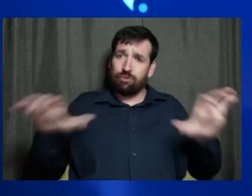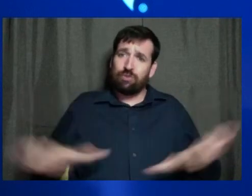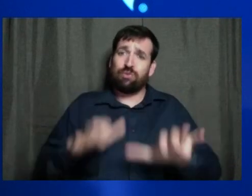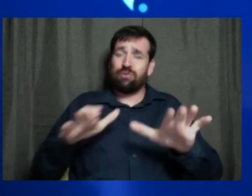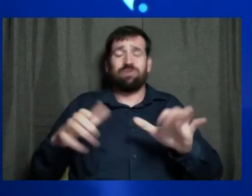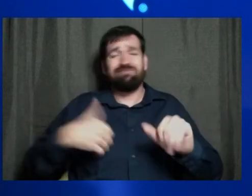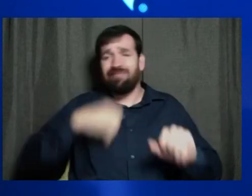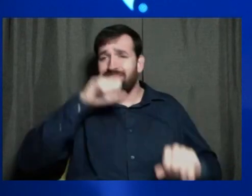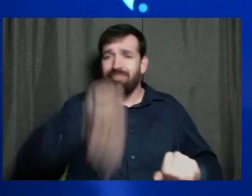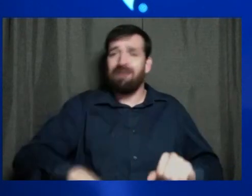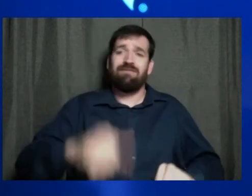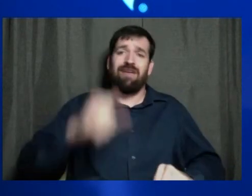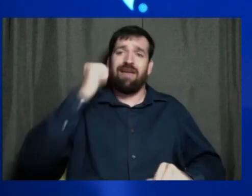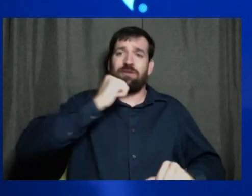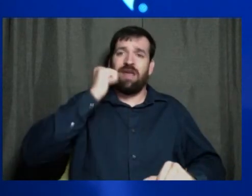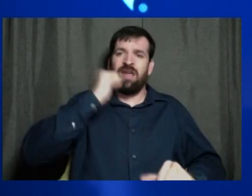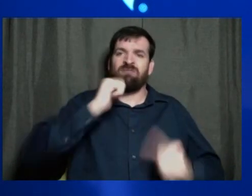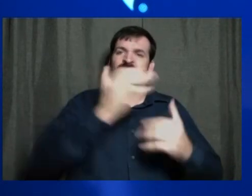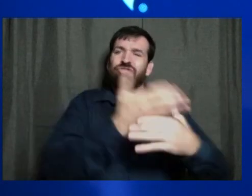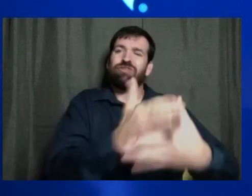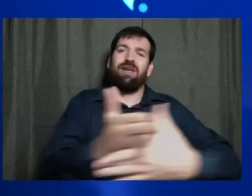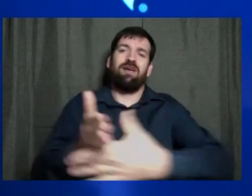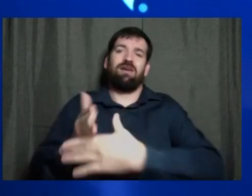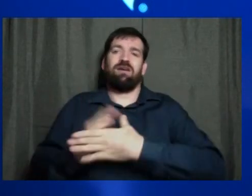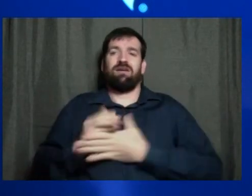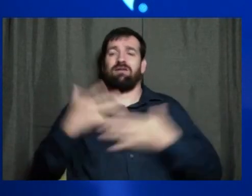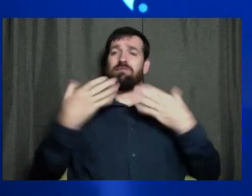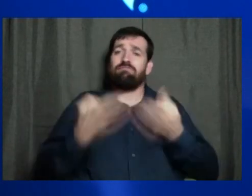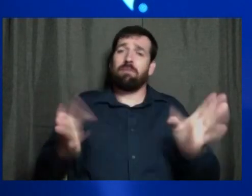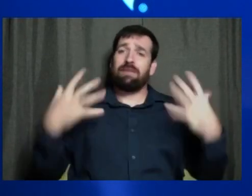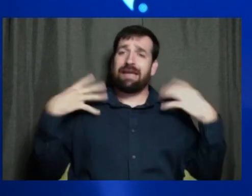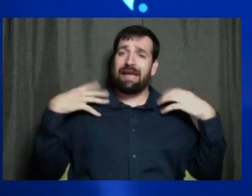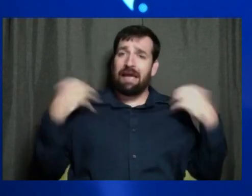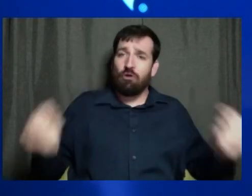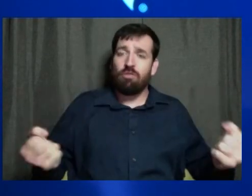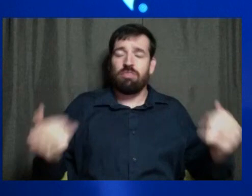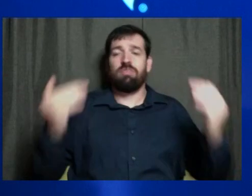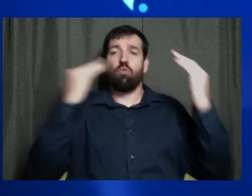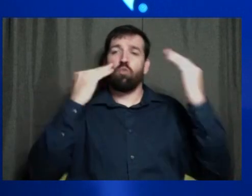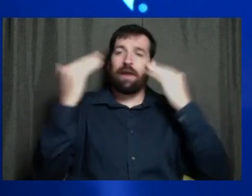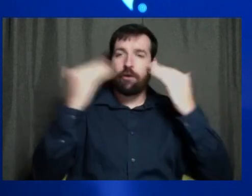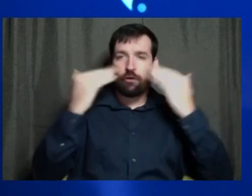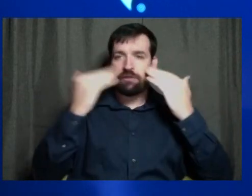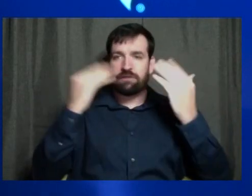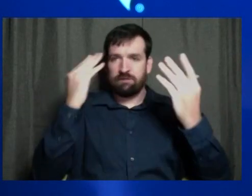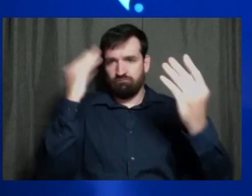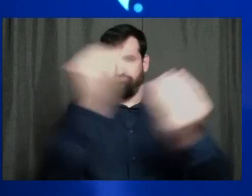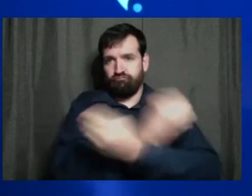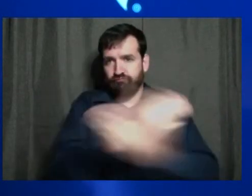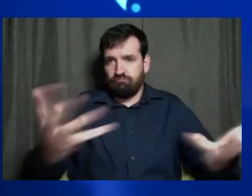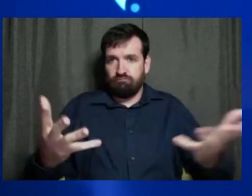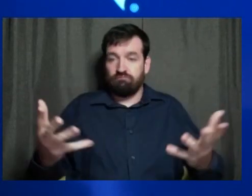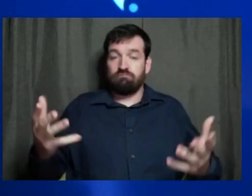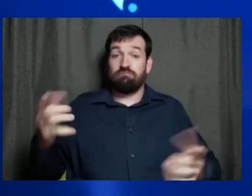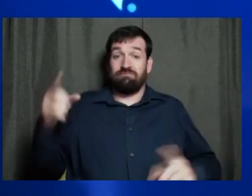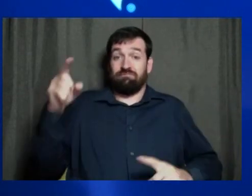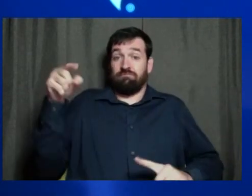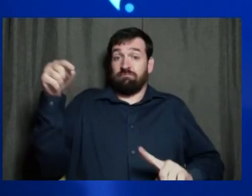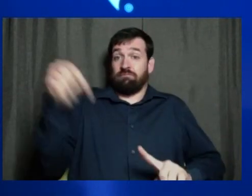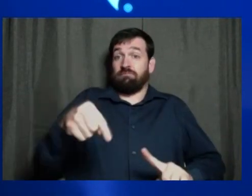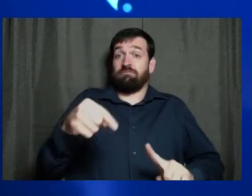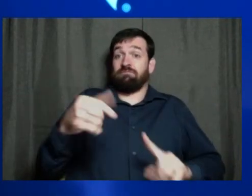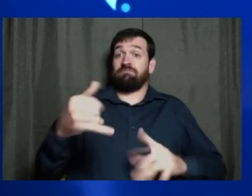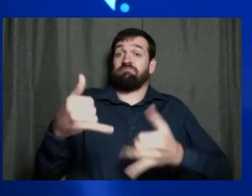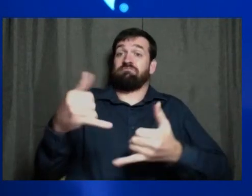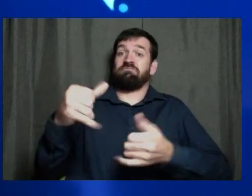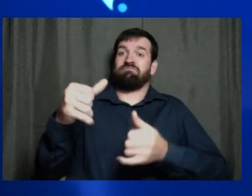that's sharing public health and awareness information. And the statue that is coming for us